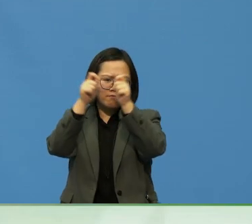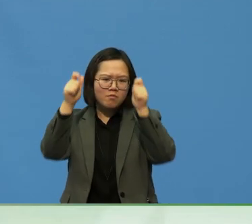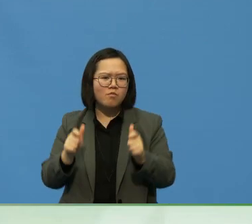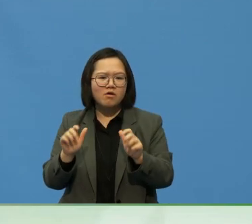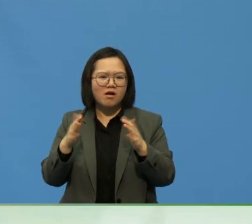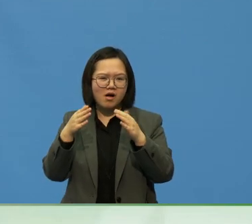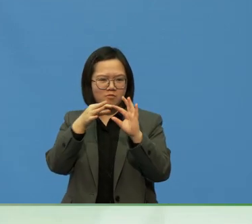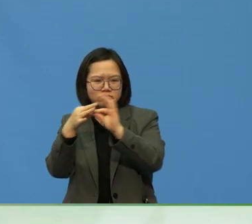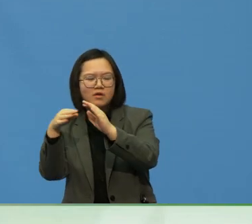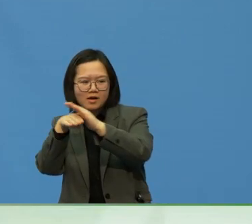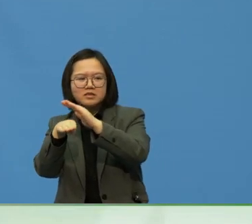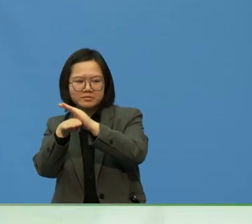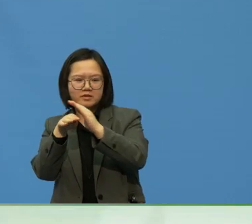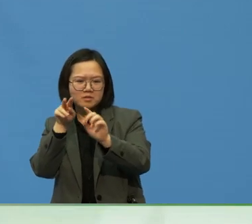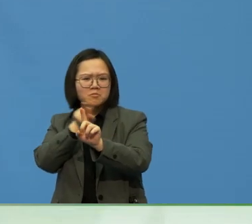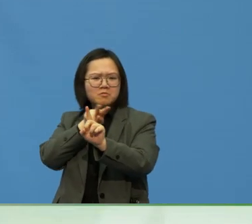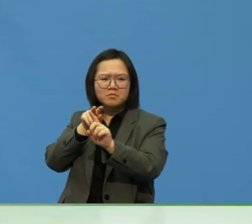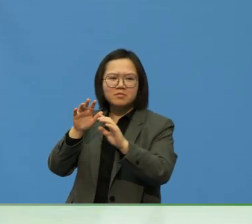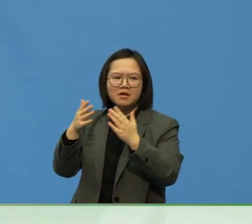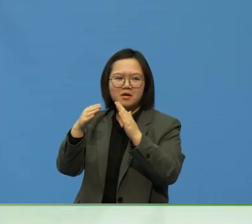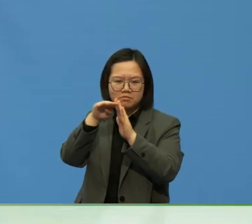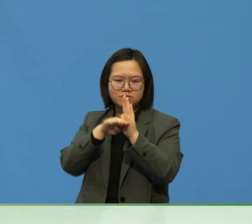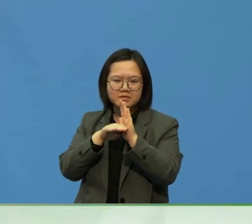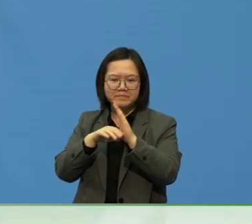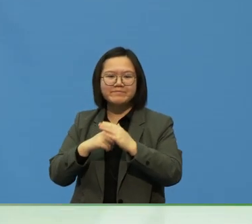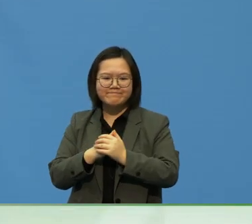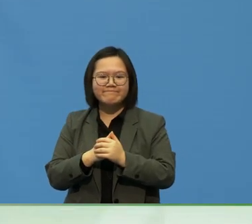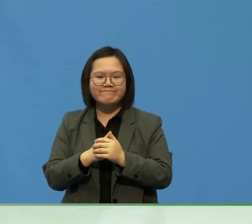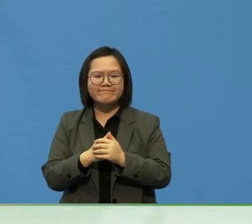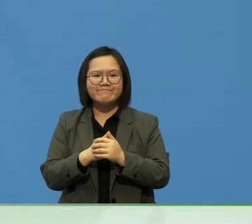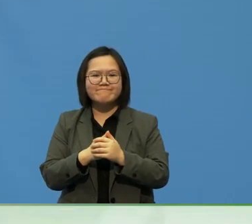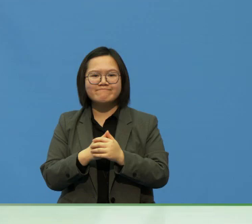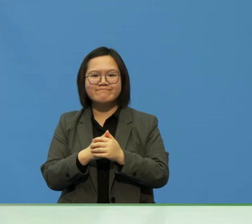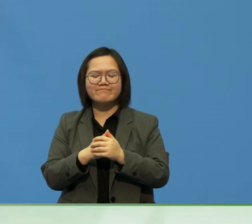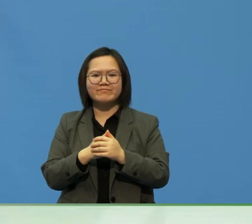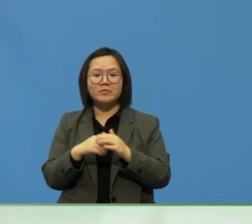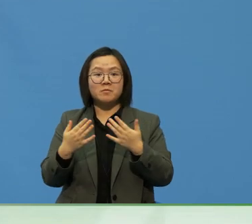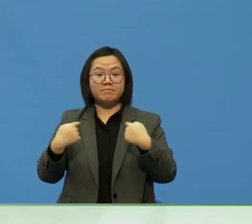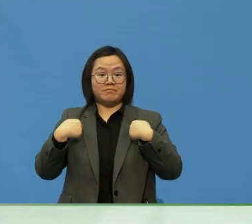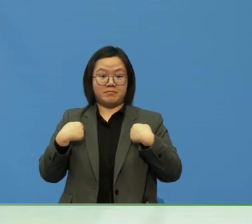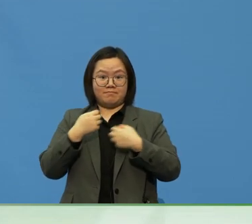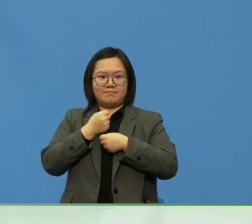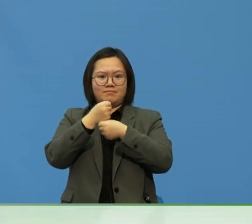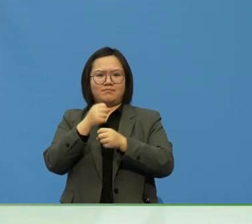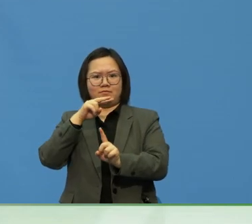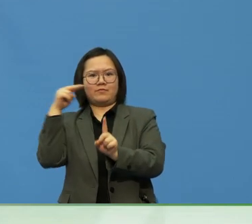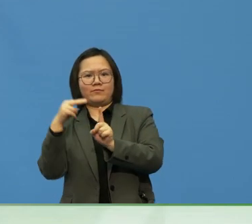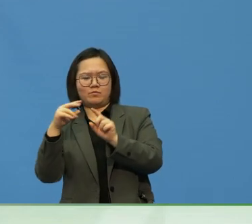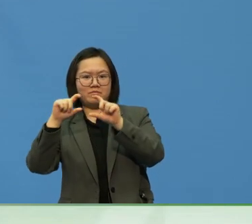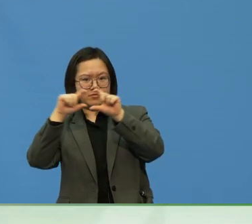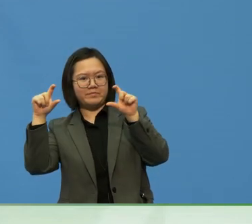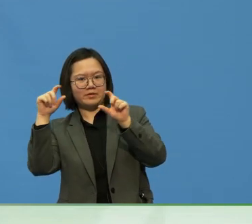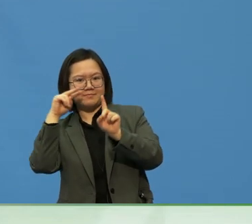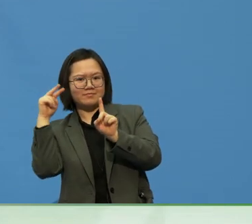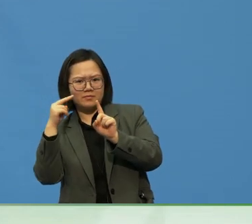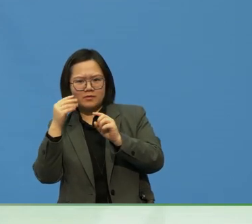look at what's happening with the private sector, and I stress public sector as employers and service providers, we focus on private